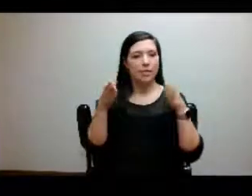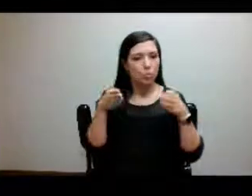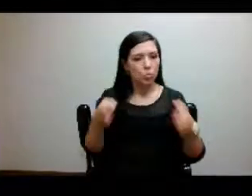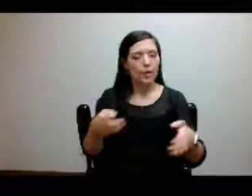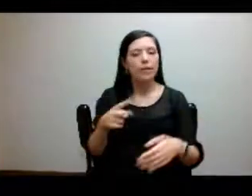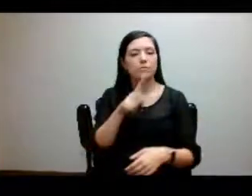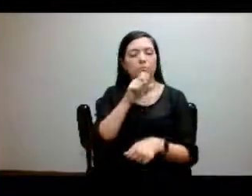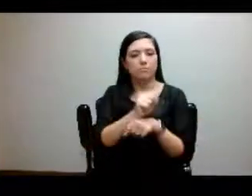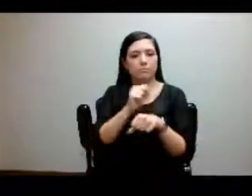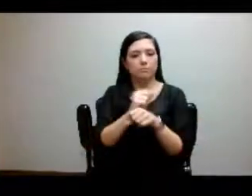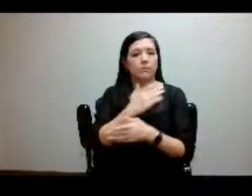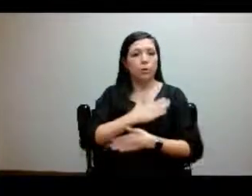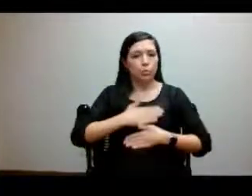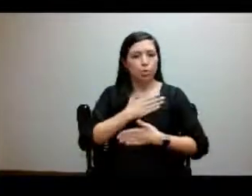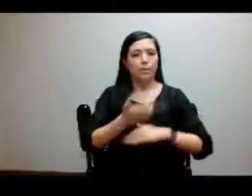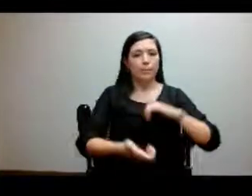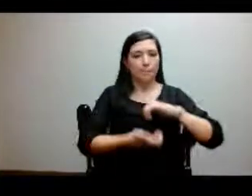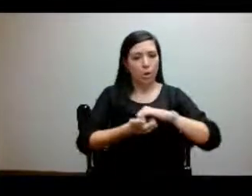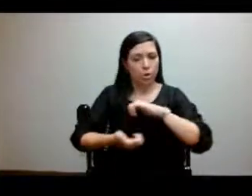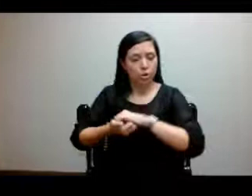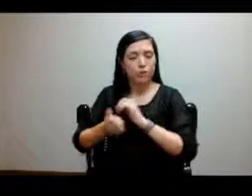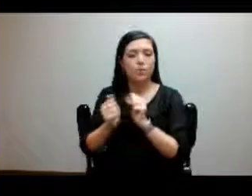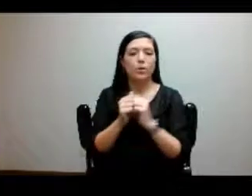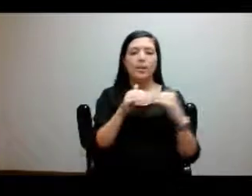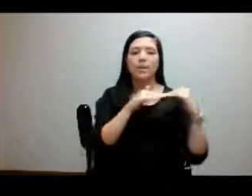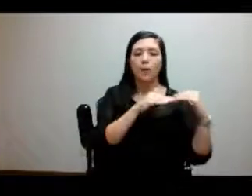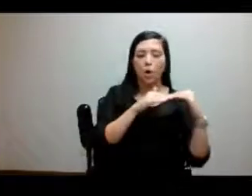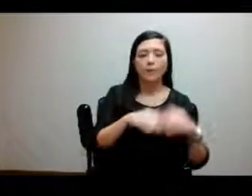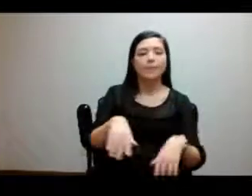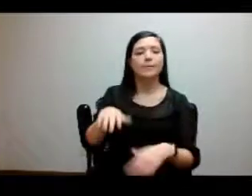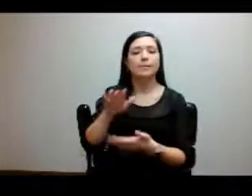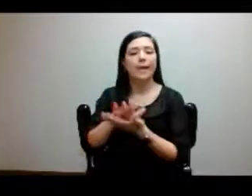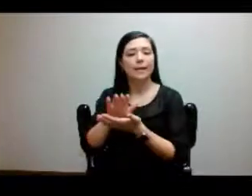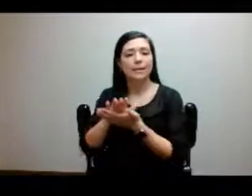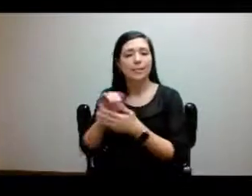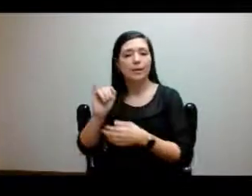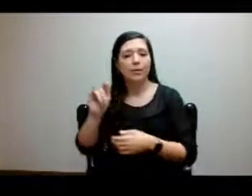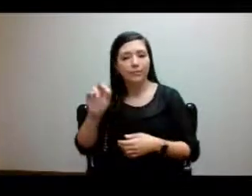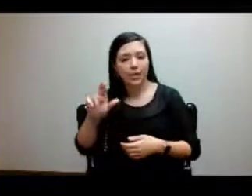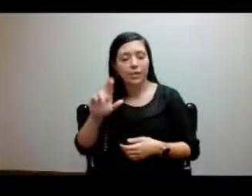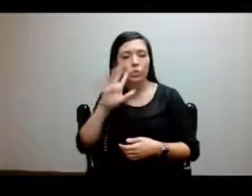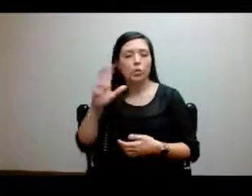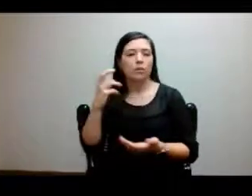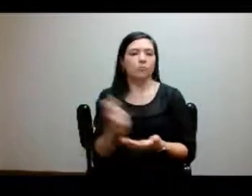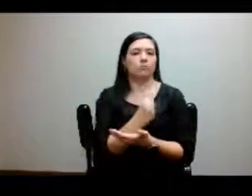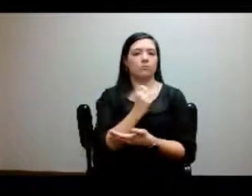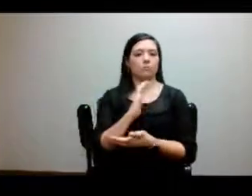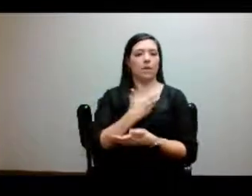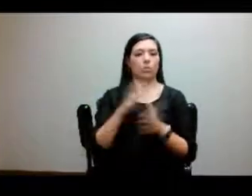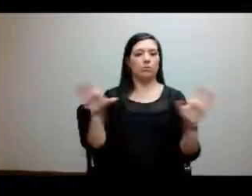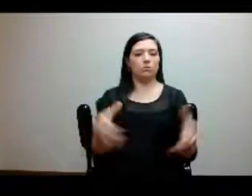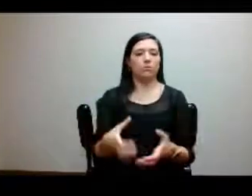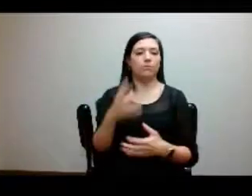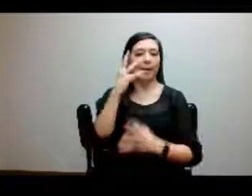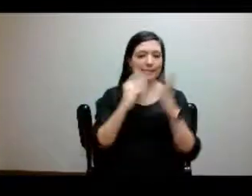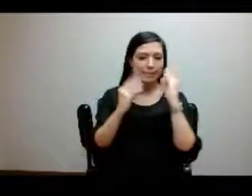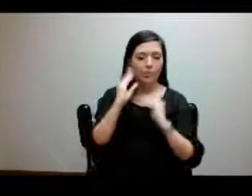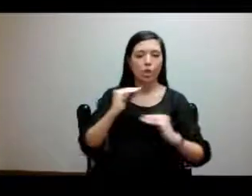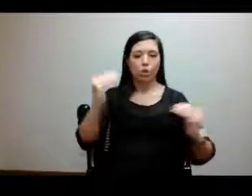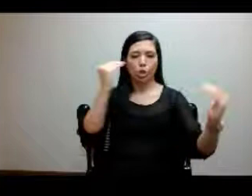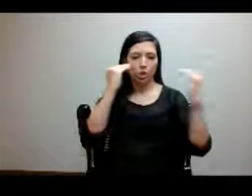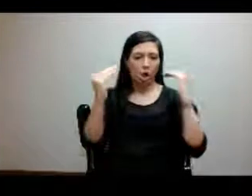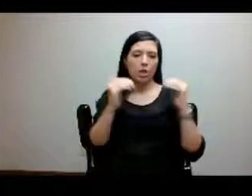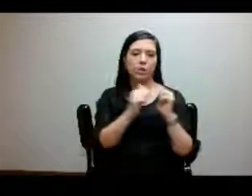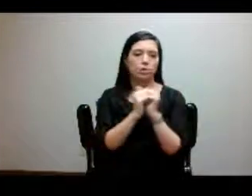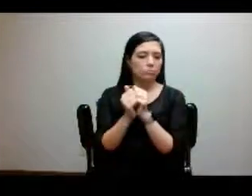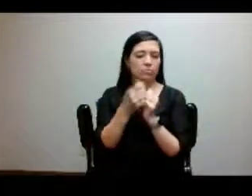growing partnerships with our colleagues in academic affairs that leverage our collective experience, knowledge, and connections to benefit student